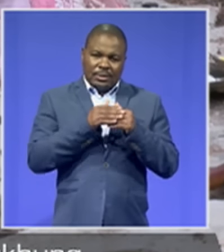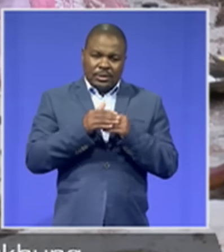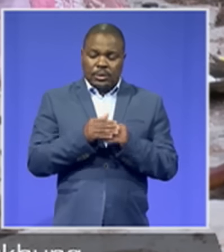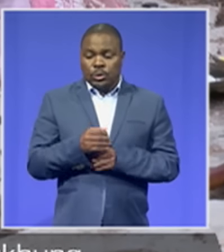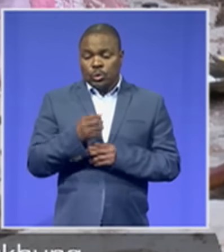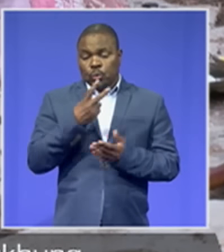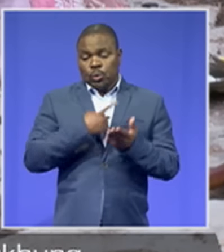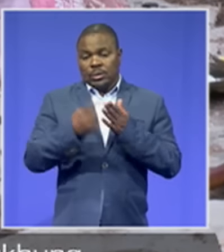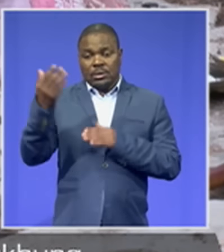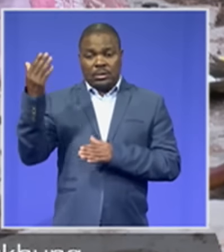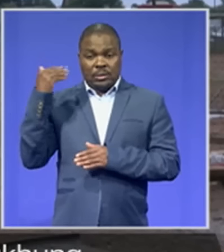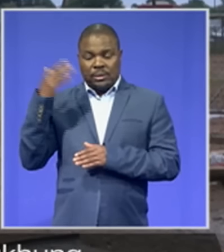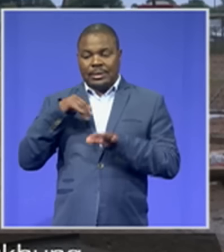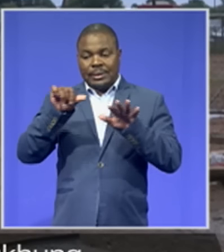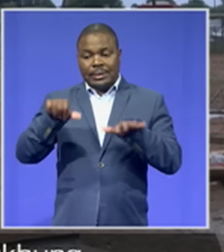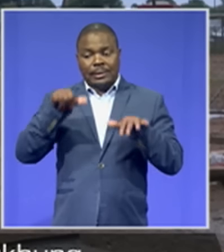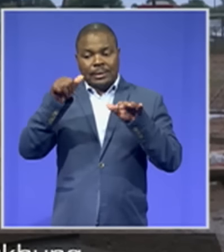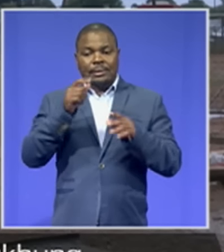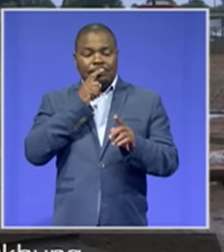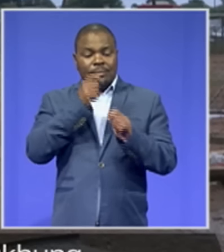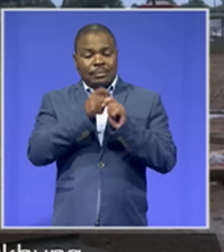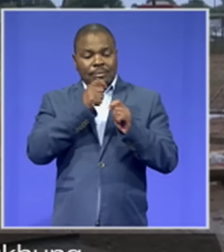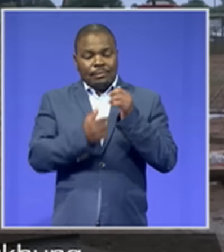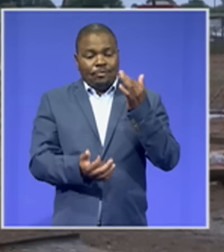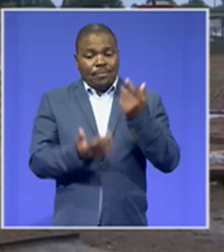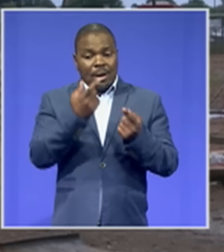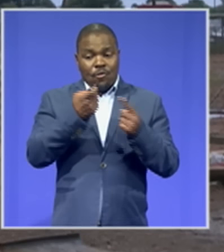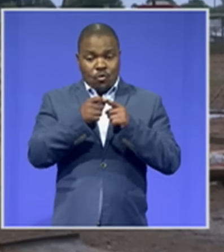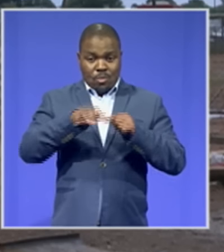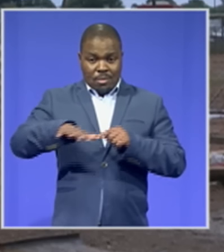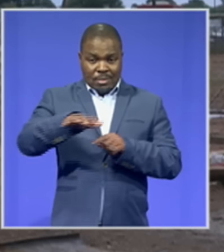mekhukhu e fetang 16 e tjheleng sebakeng sena.